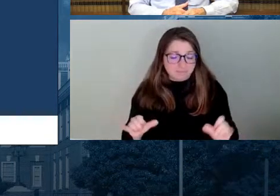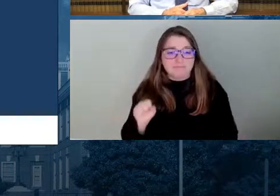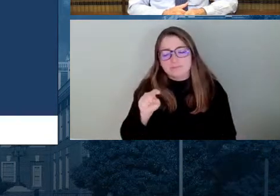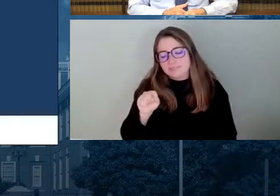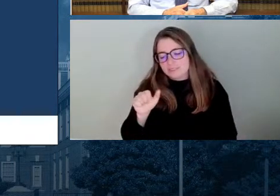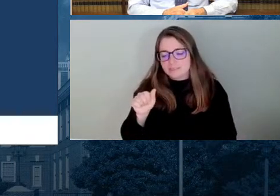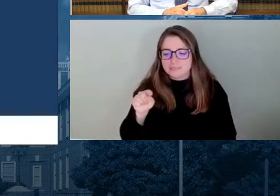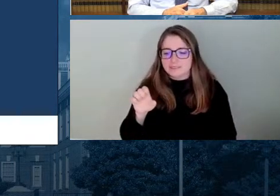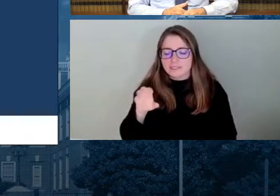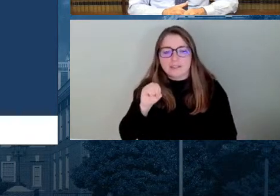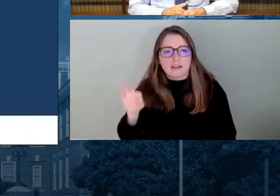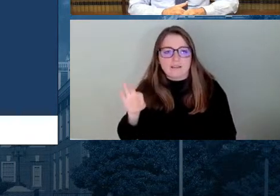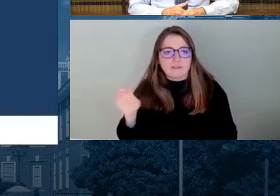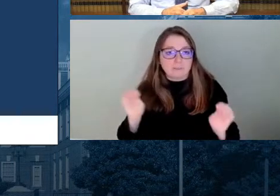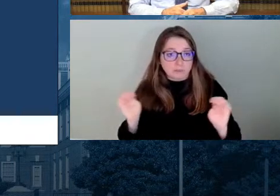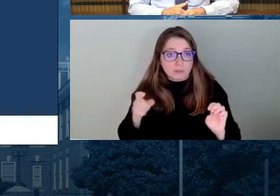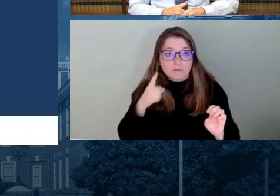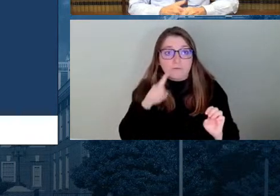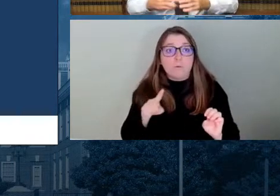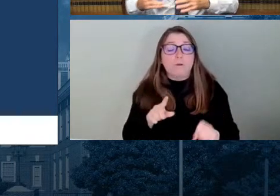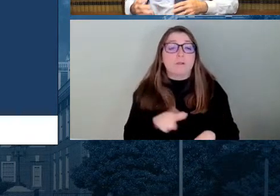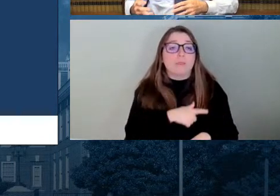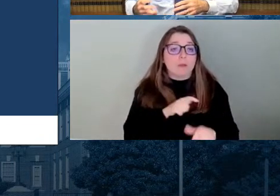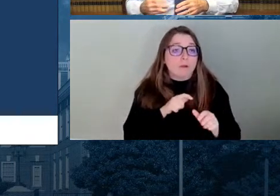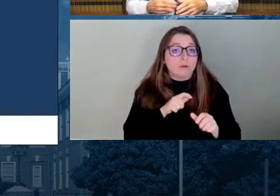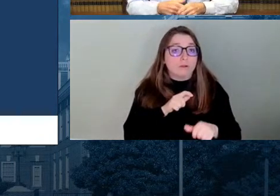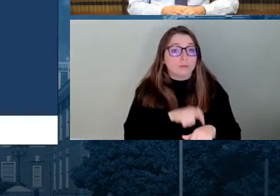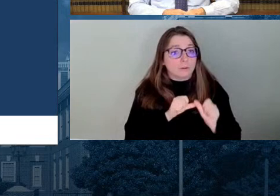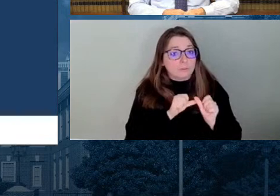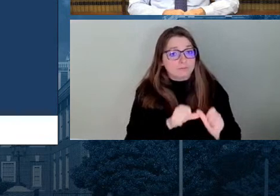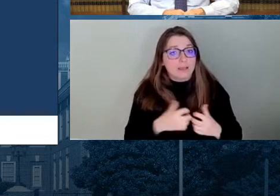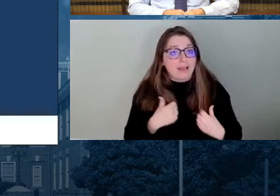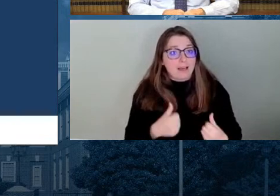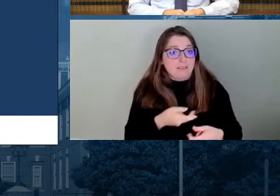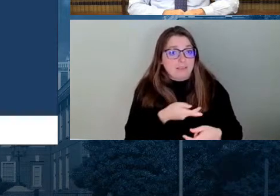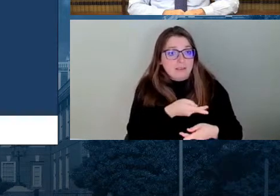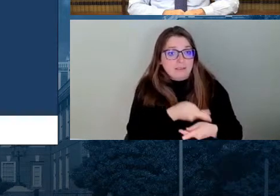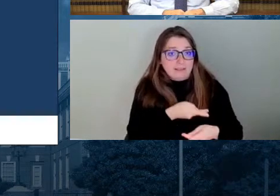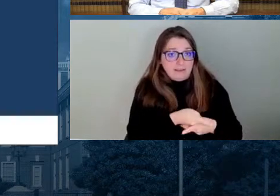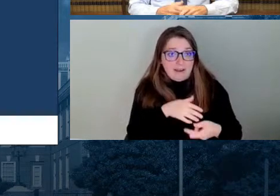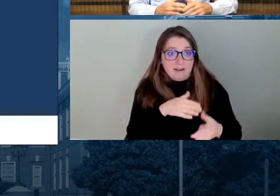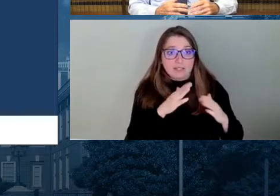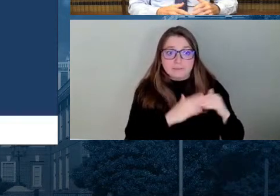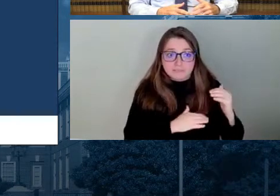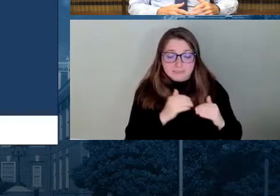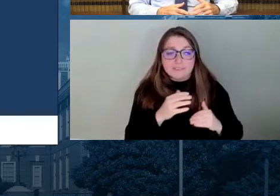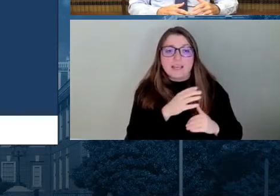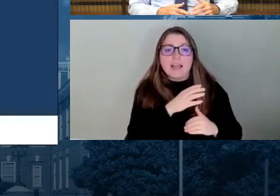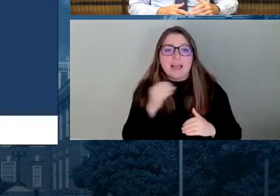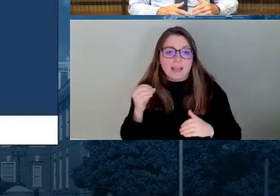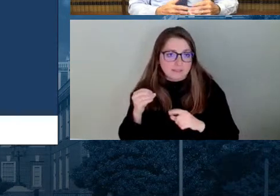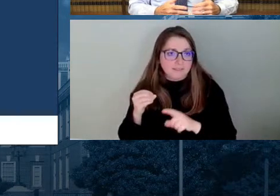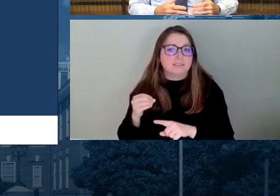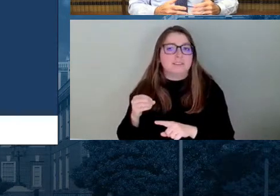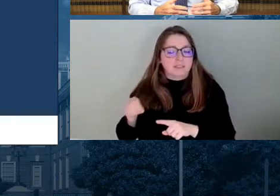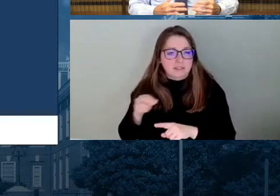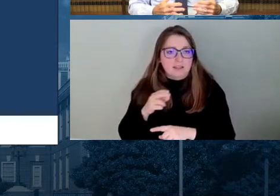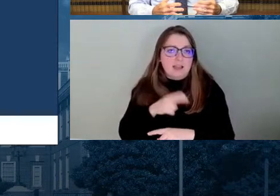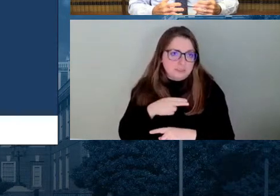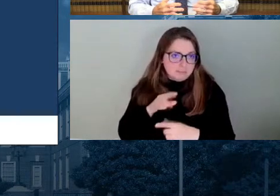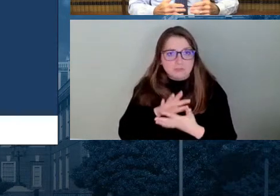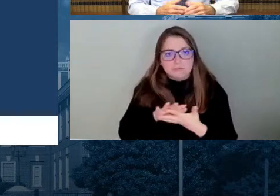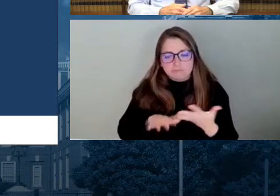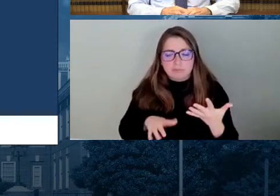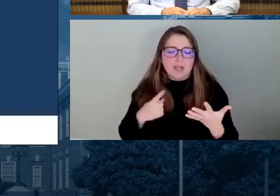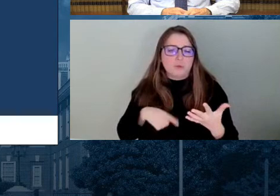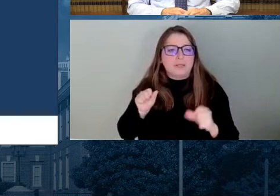long-term care facilities, and others, enables us to activate the National Guard on a local basis if need be. They're